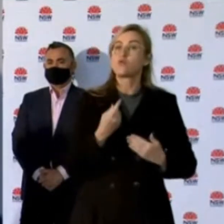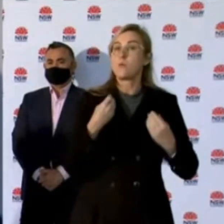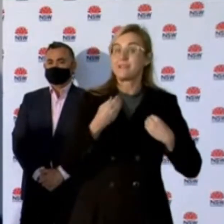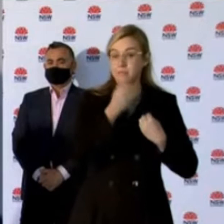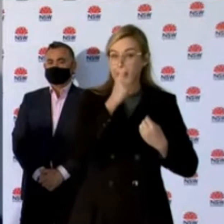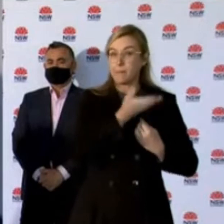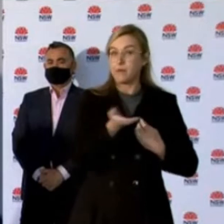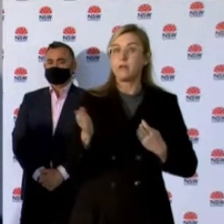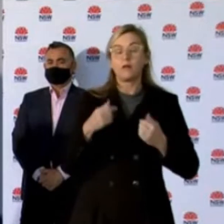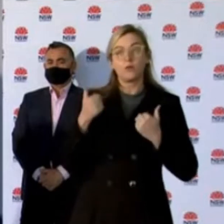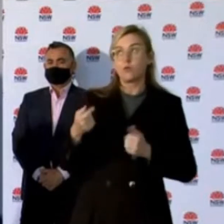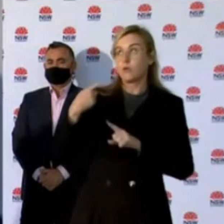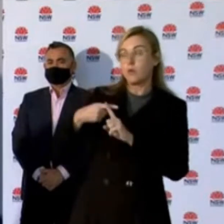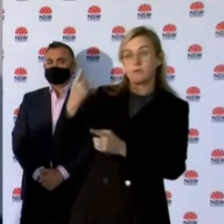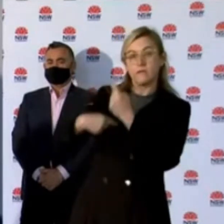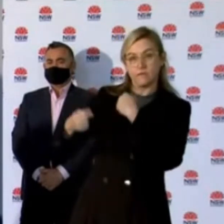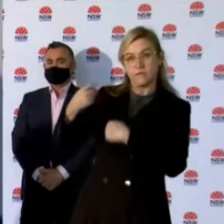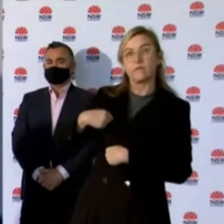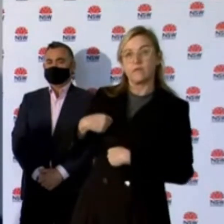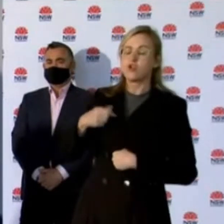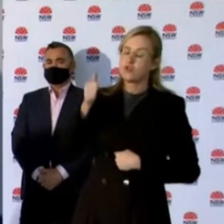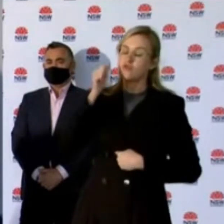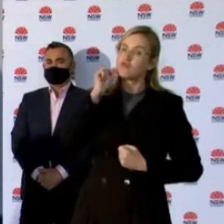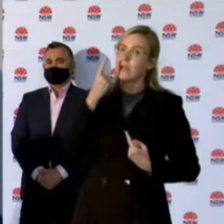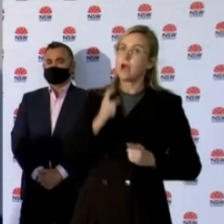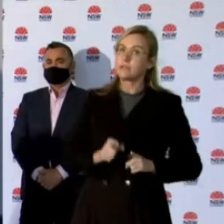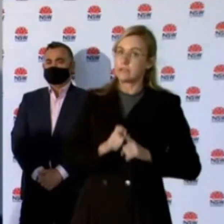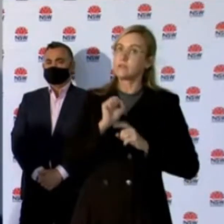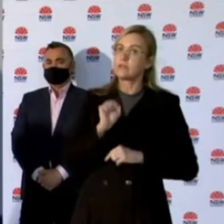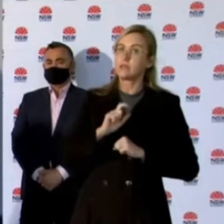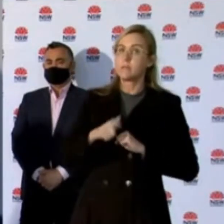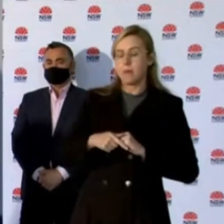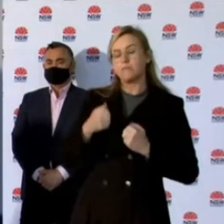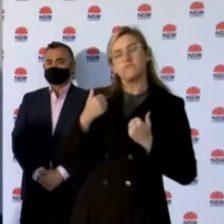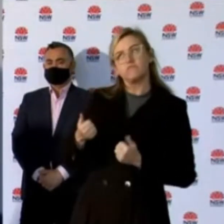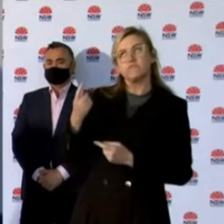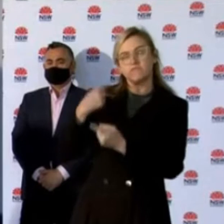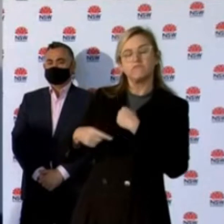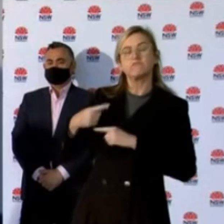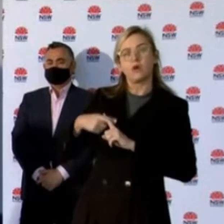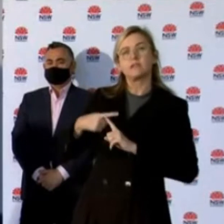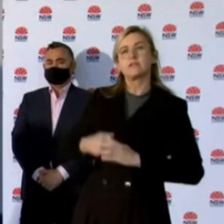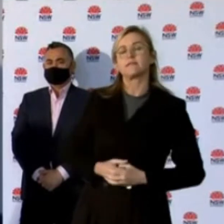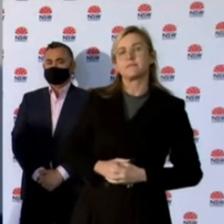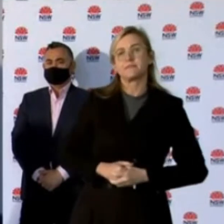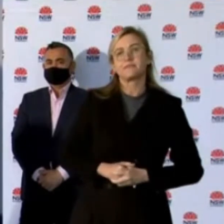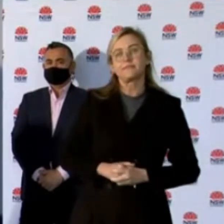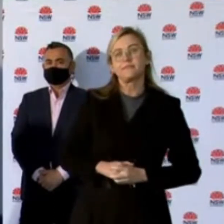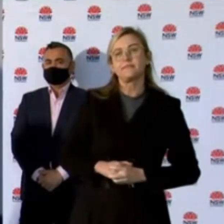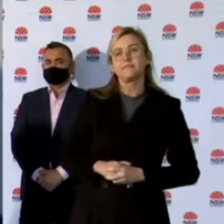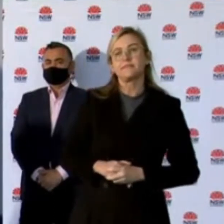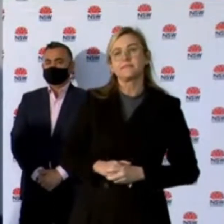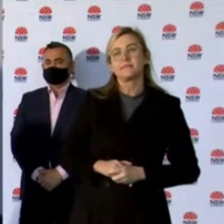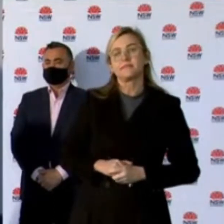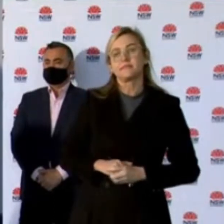in their feedback, notwithstanding the very difficult times they're going through. I also wanted to stress that if you're having a